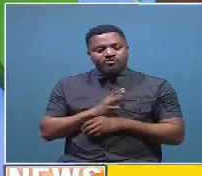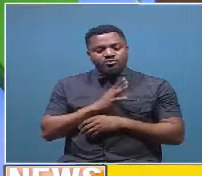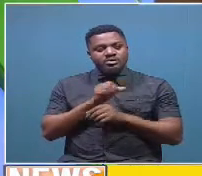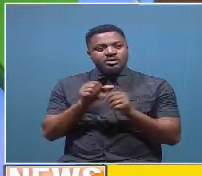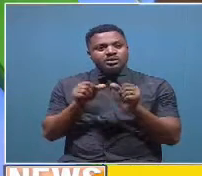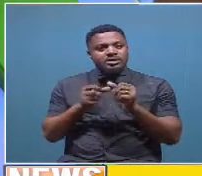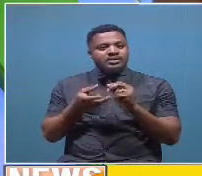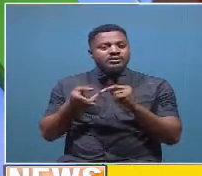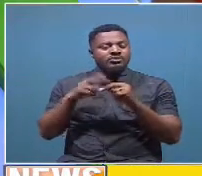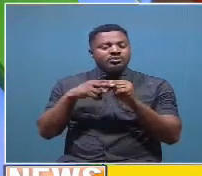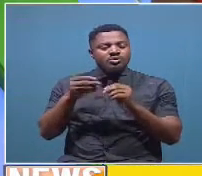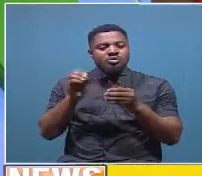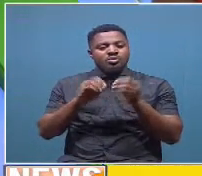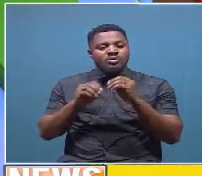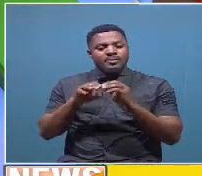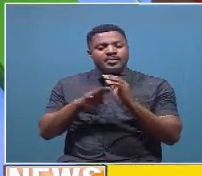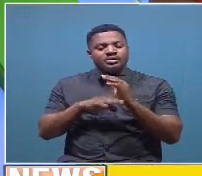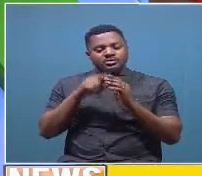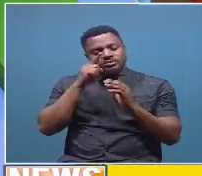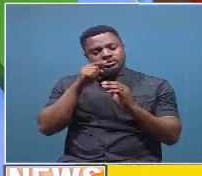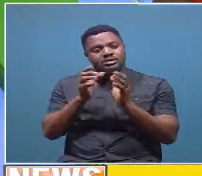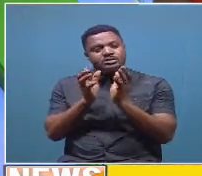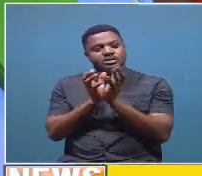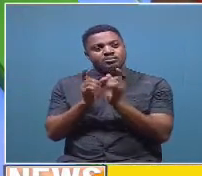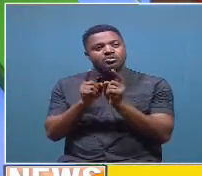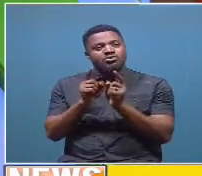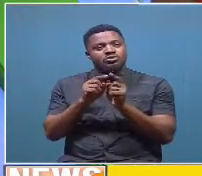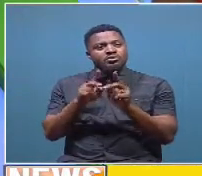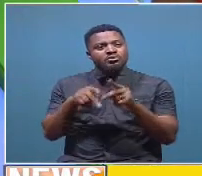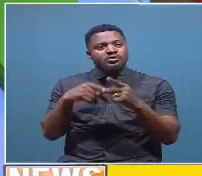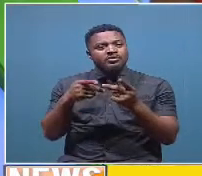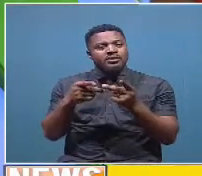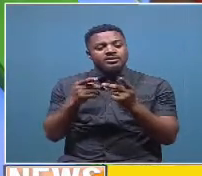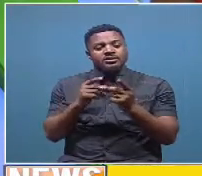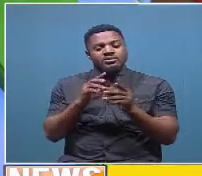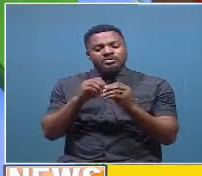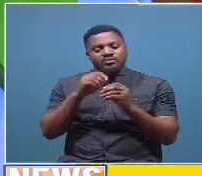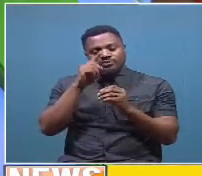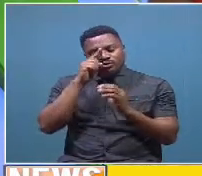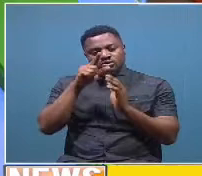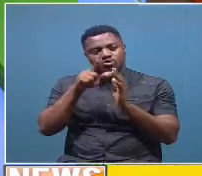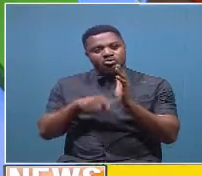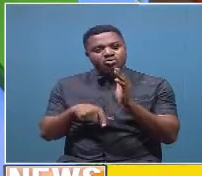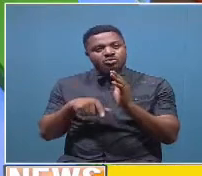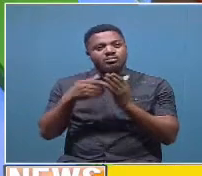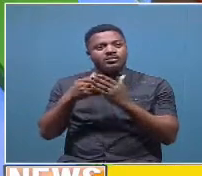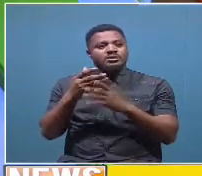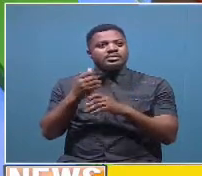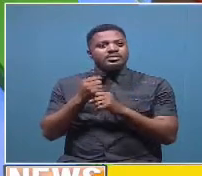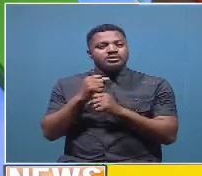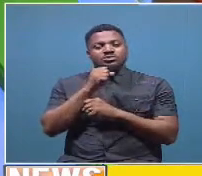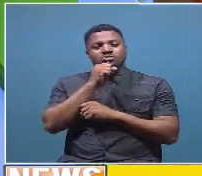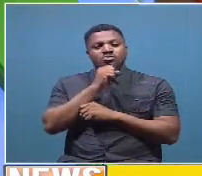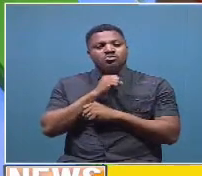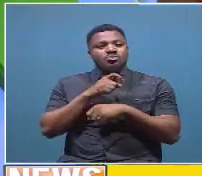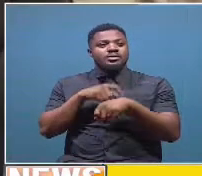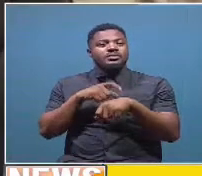to increase the contributor base of the scheme, and also provide a cushion for low-income earners in their old age.